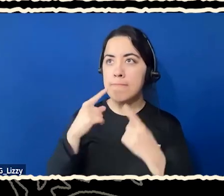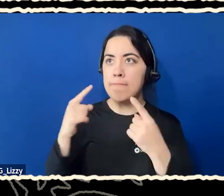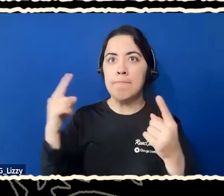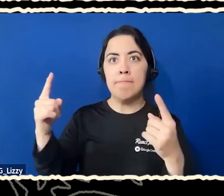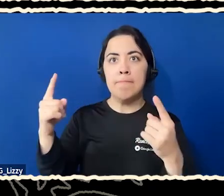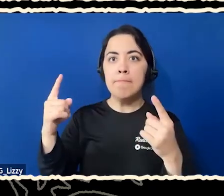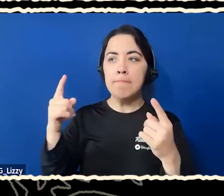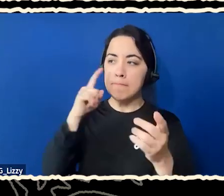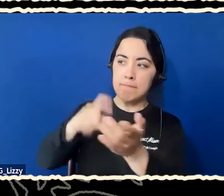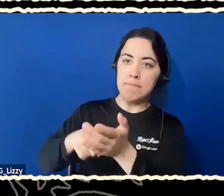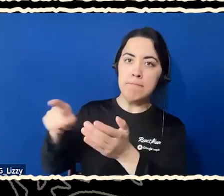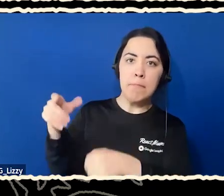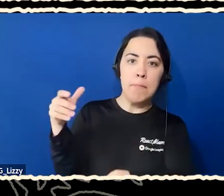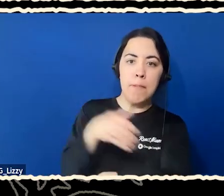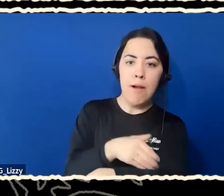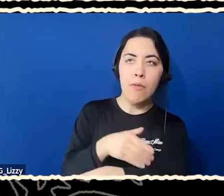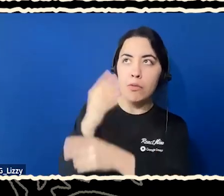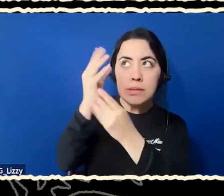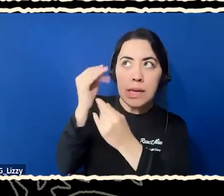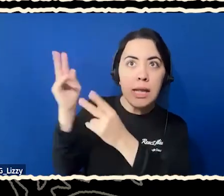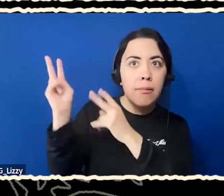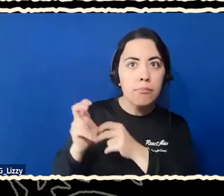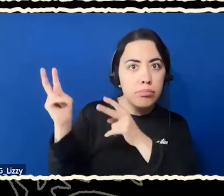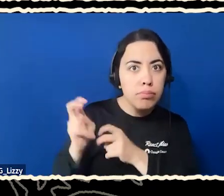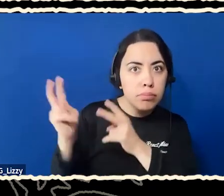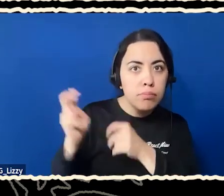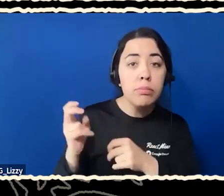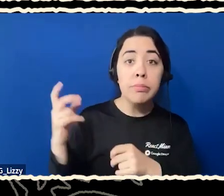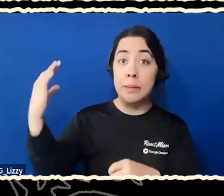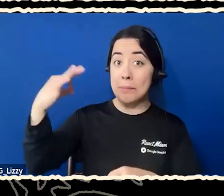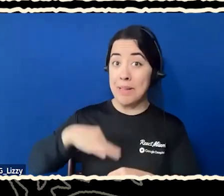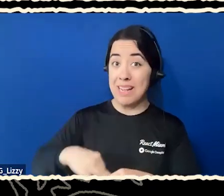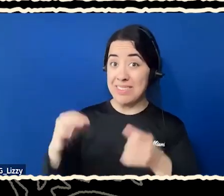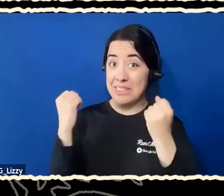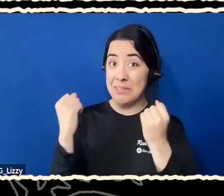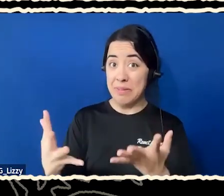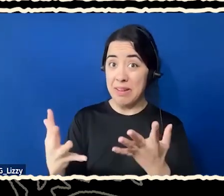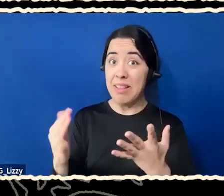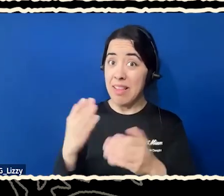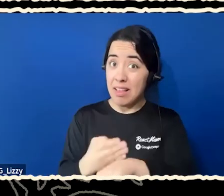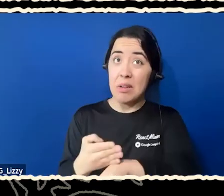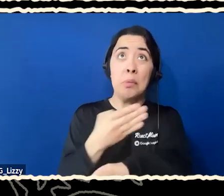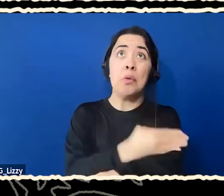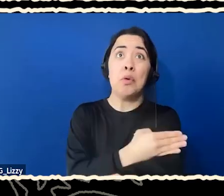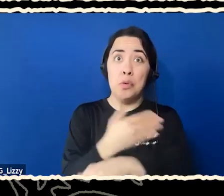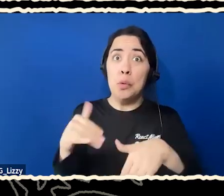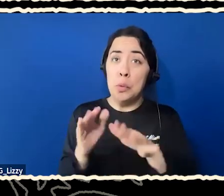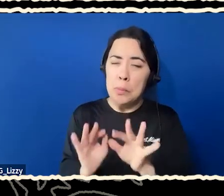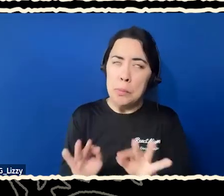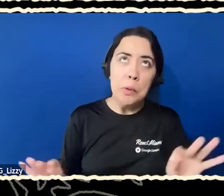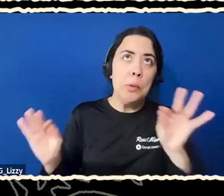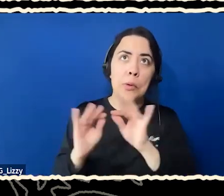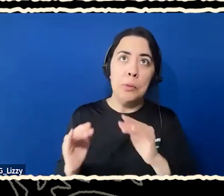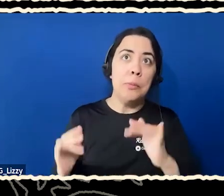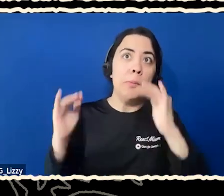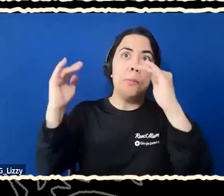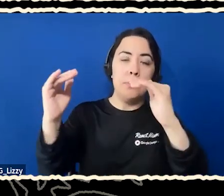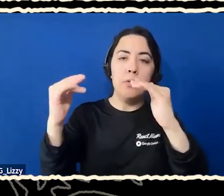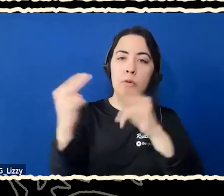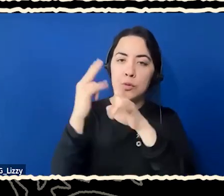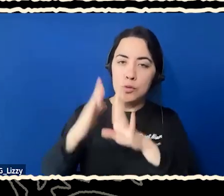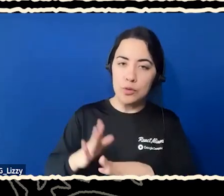caching capabilities, offers several benefits that can significantly enhance the performance and user experience of